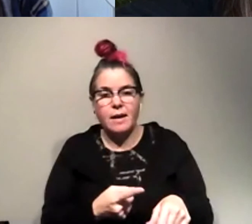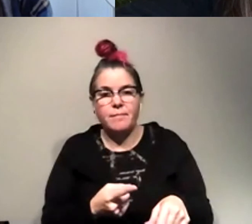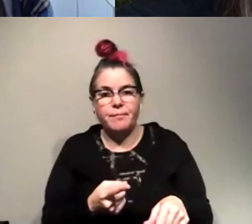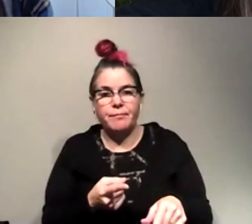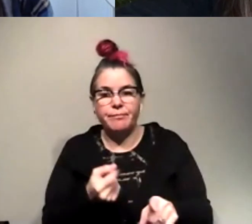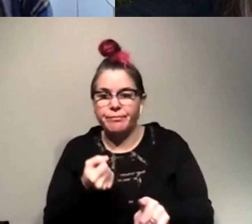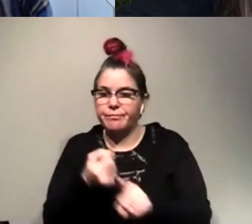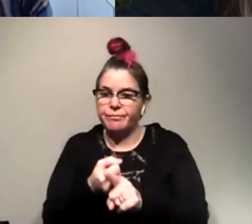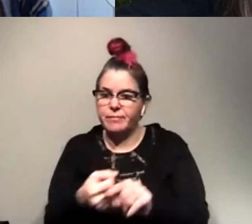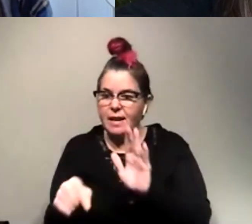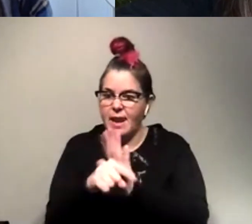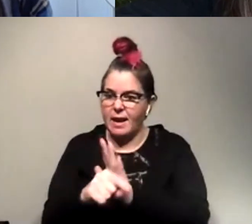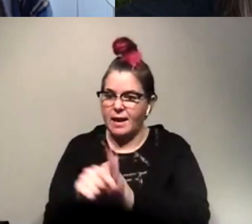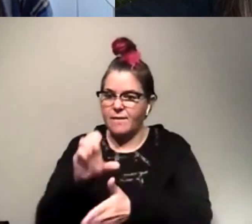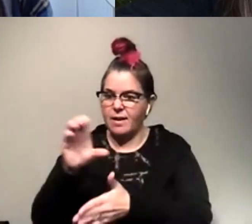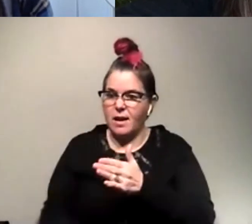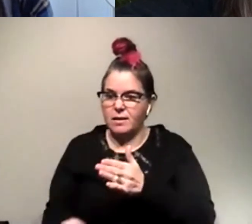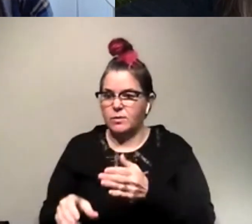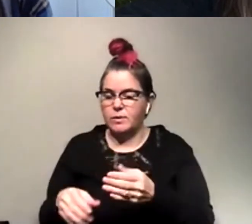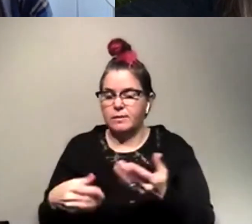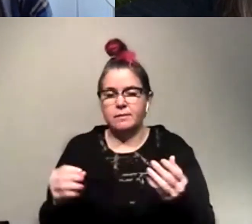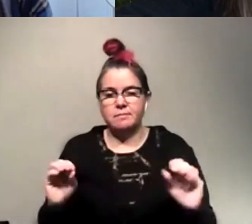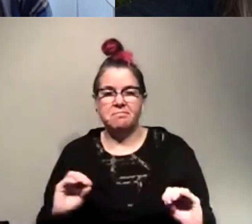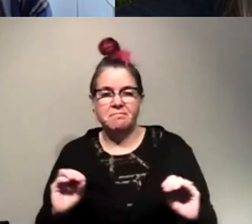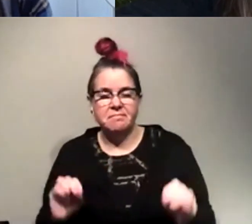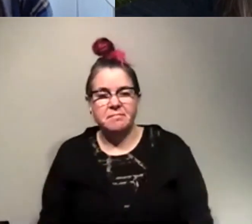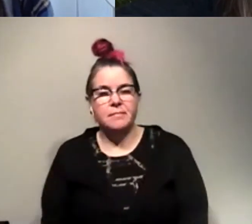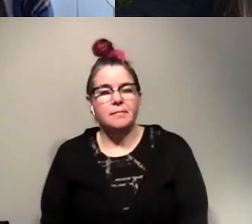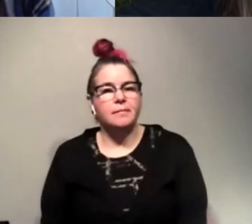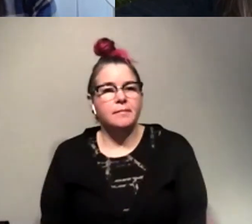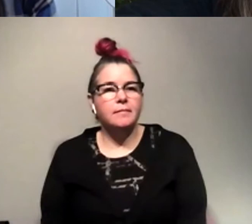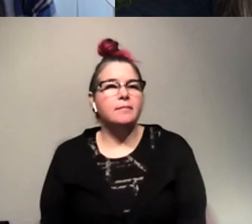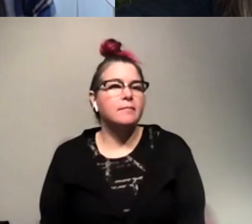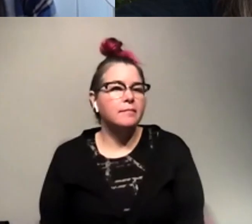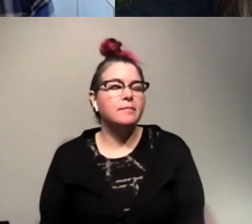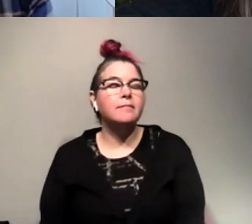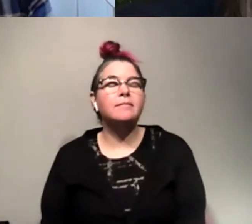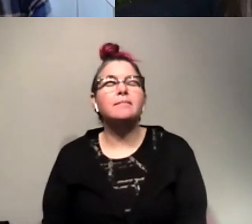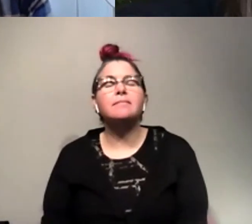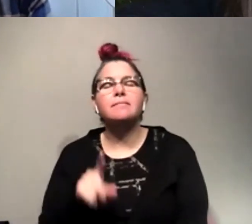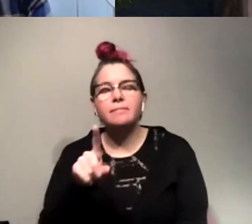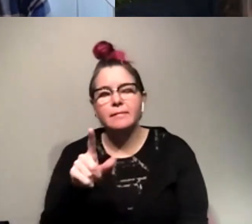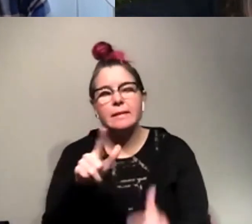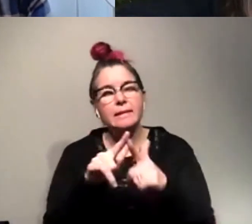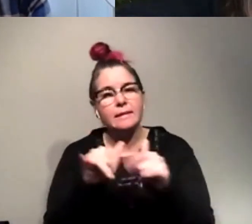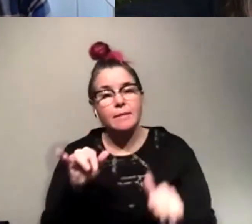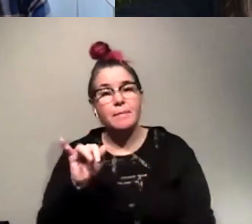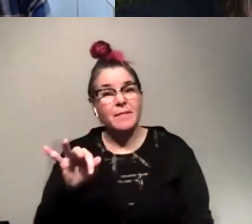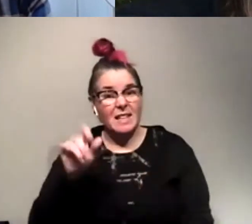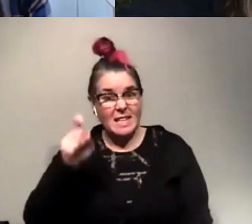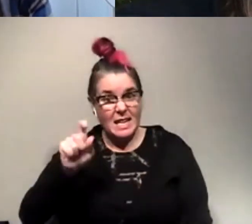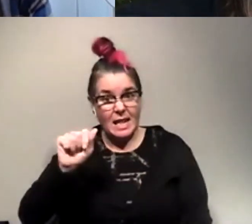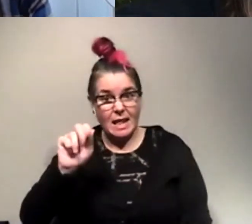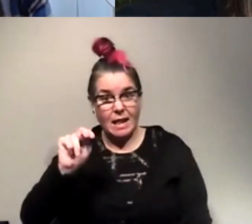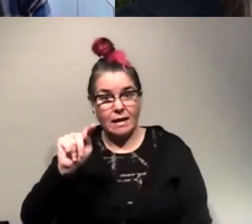actually a negative consequence from giving an antibiotic unnecessarily. Right. On the other hand, if you need an antibiotic, it's